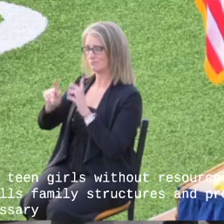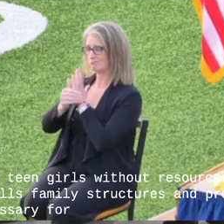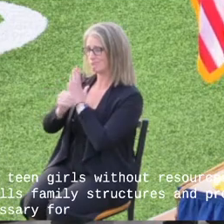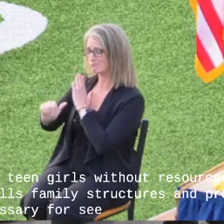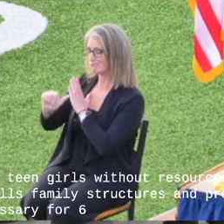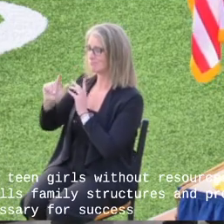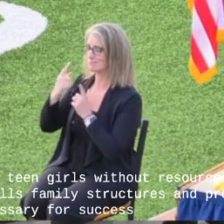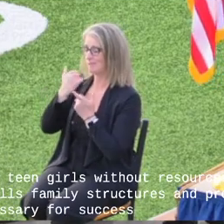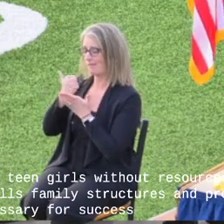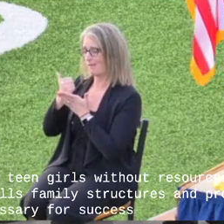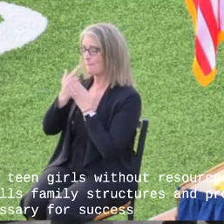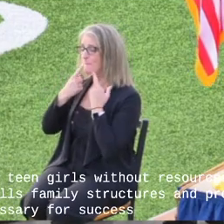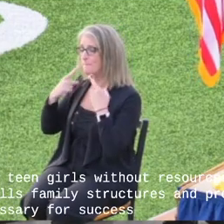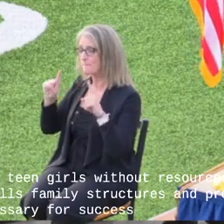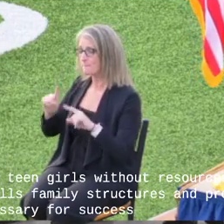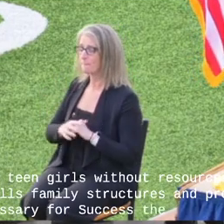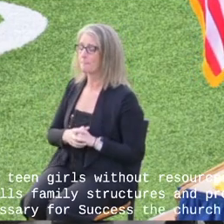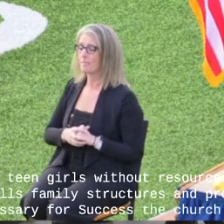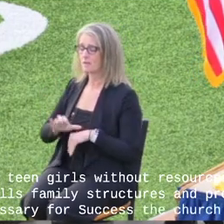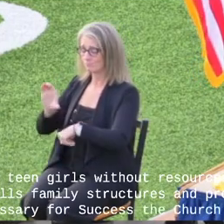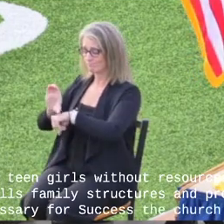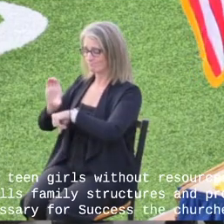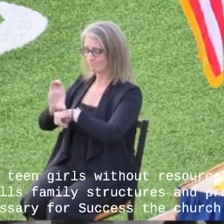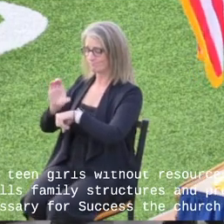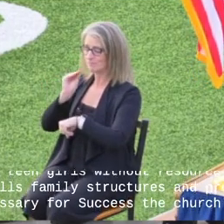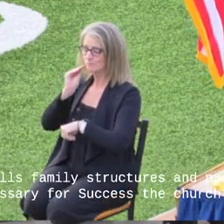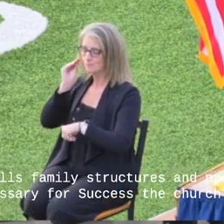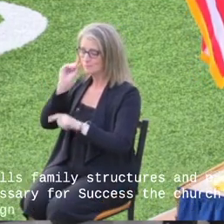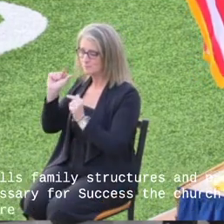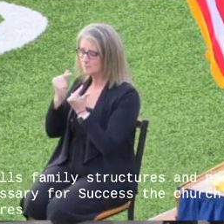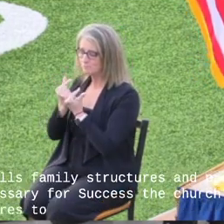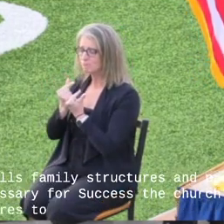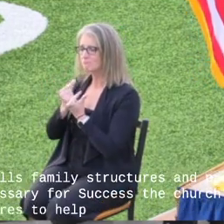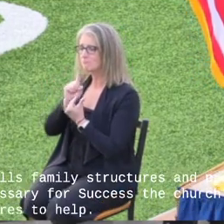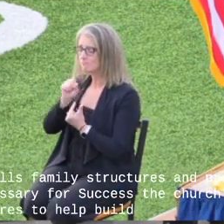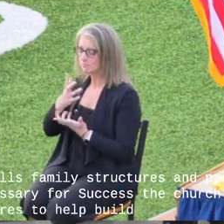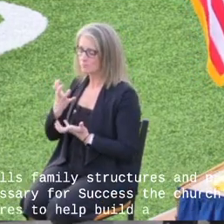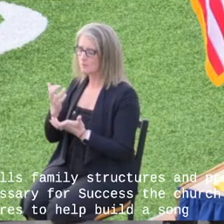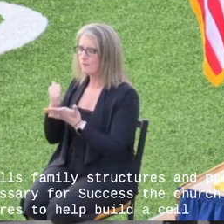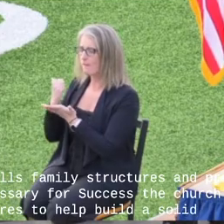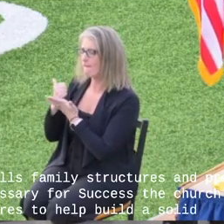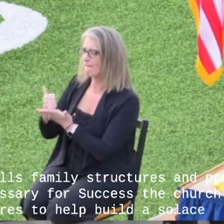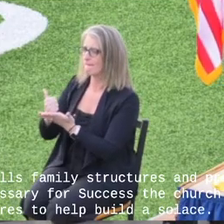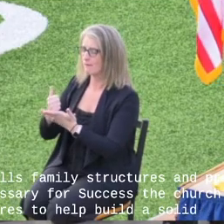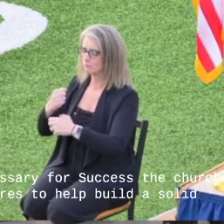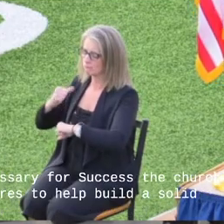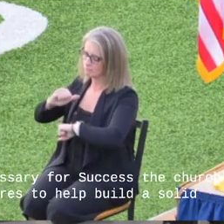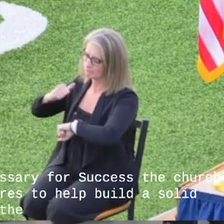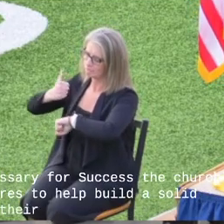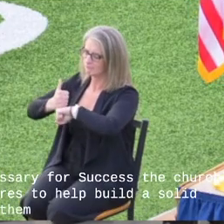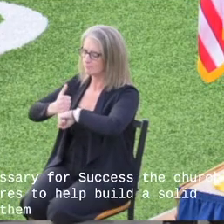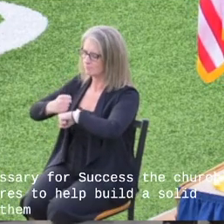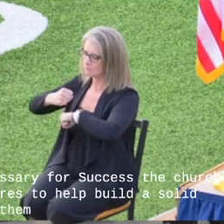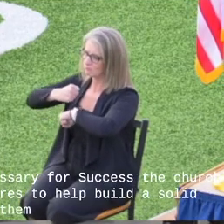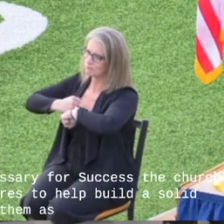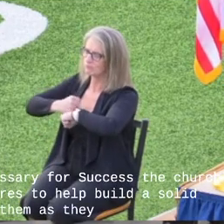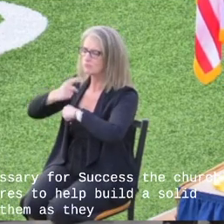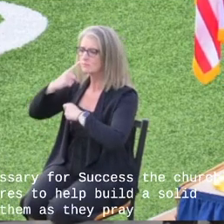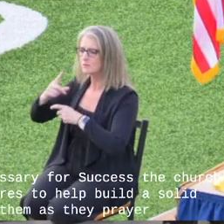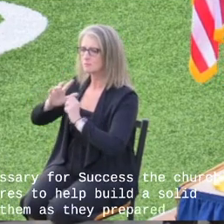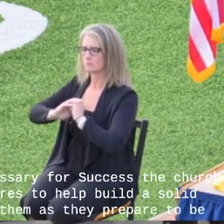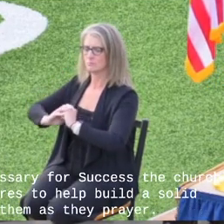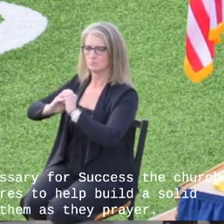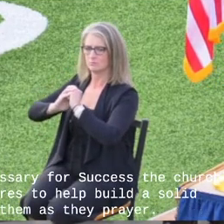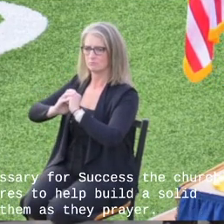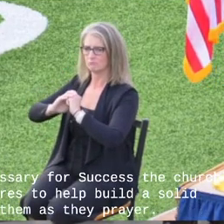for success. The church's group home desires to help build a solid foundation for them as they prepare to